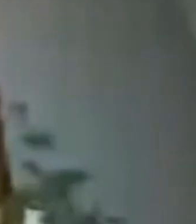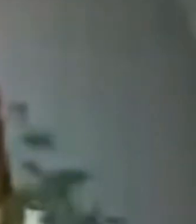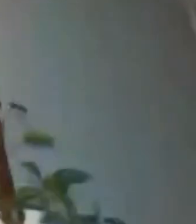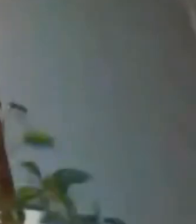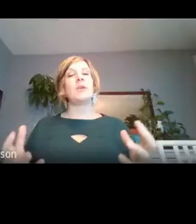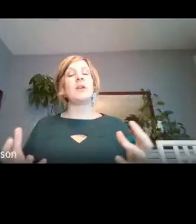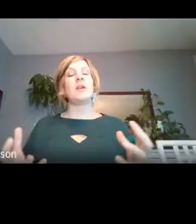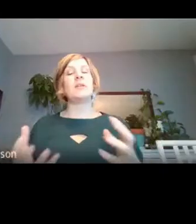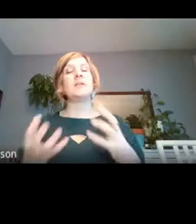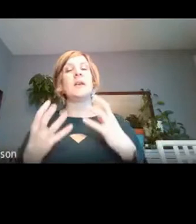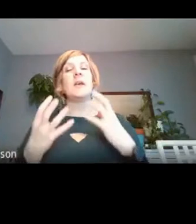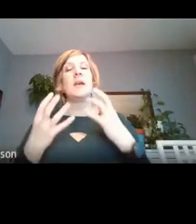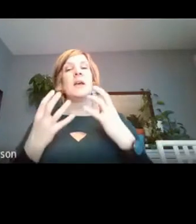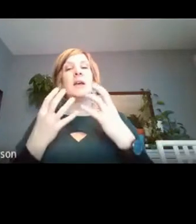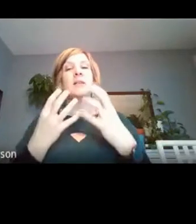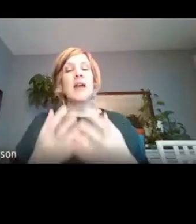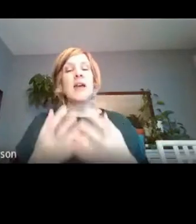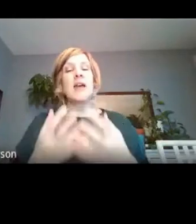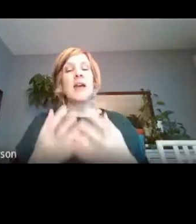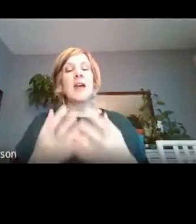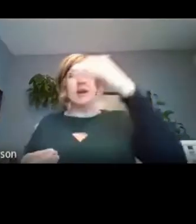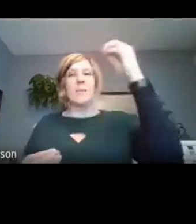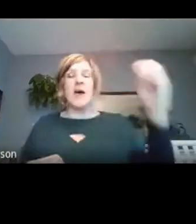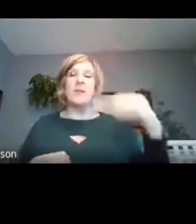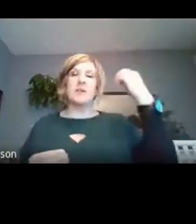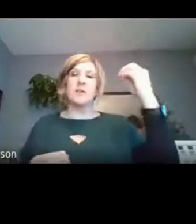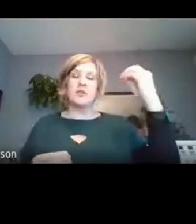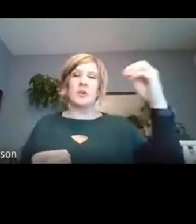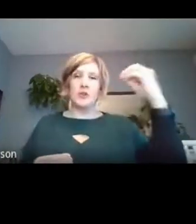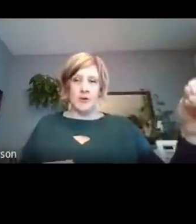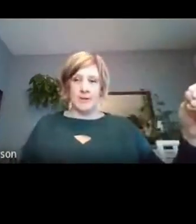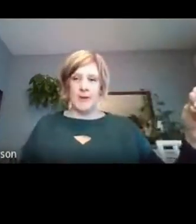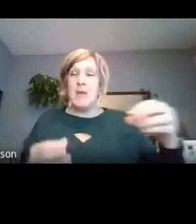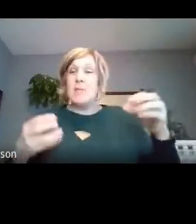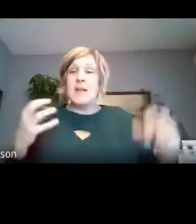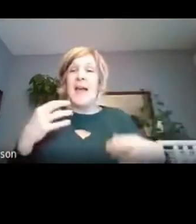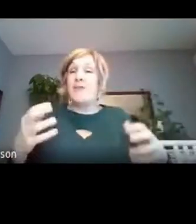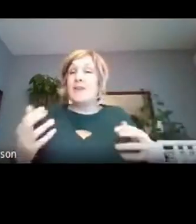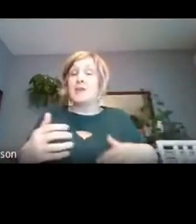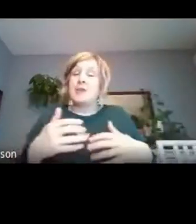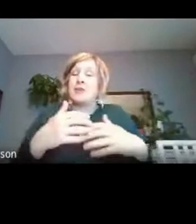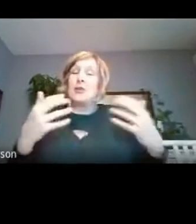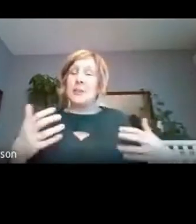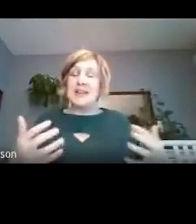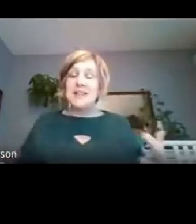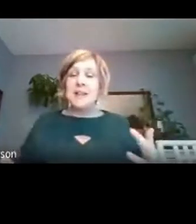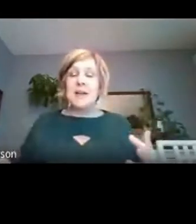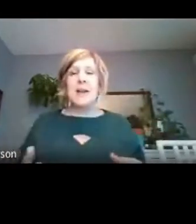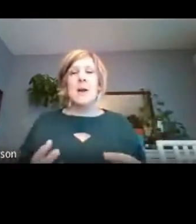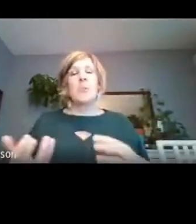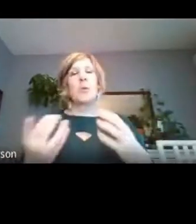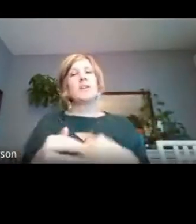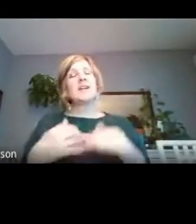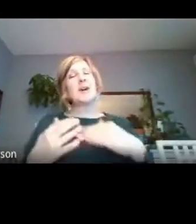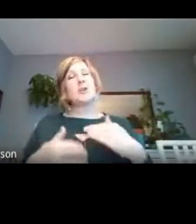evidence is evidence of student learning so these polls become evidence of student learning it may be evidence of students being silly